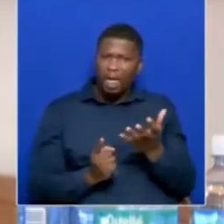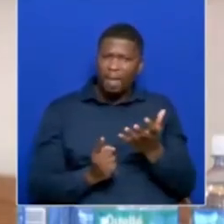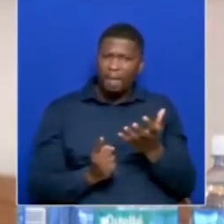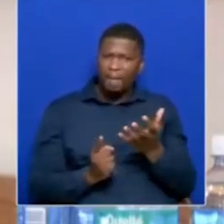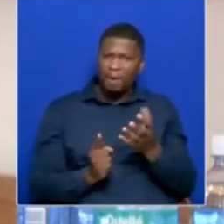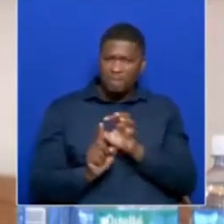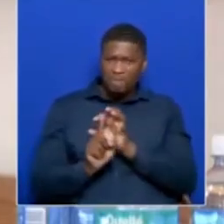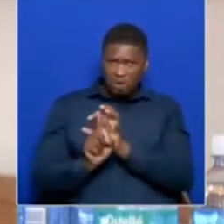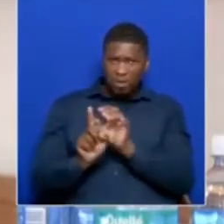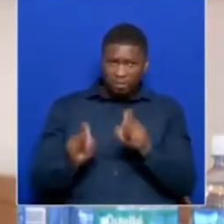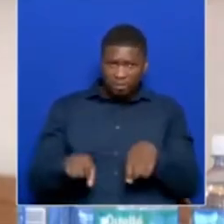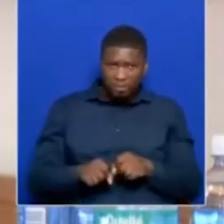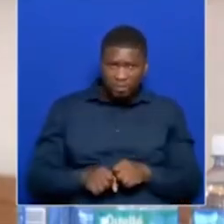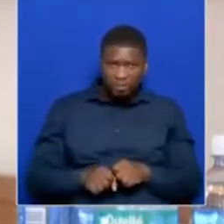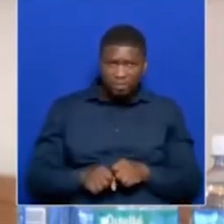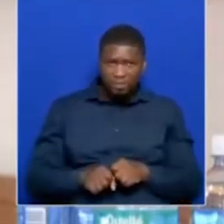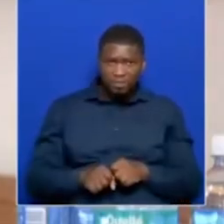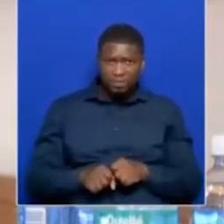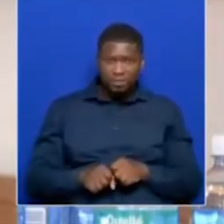else?